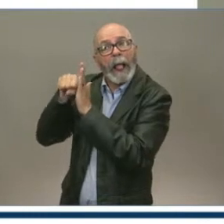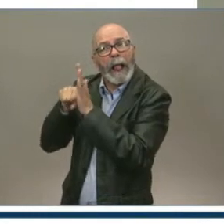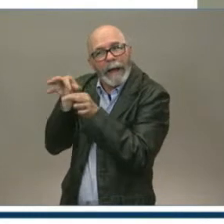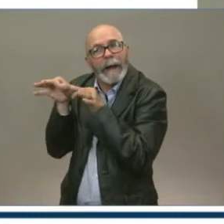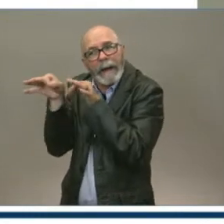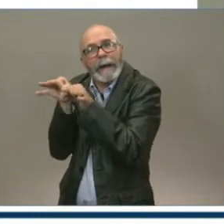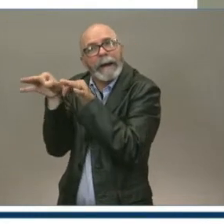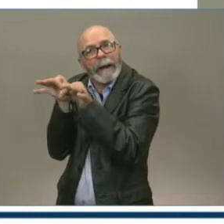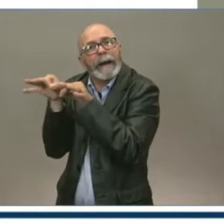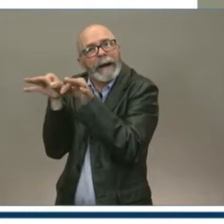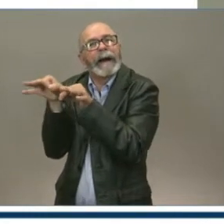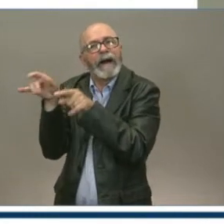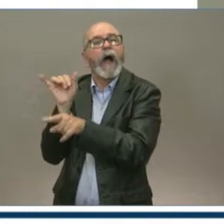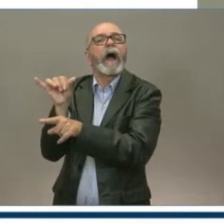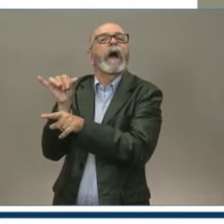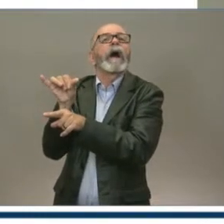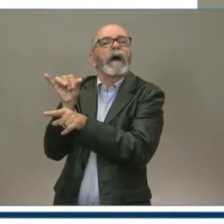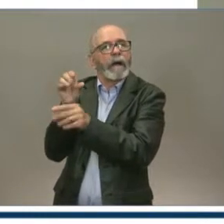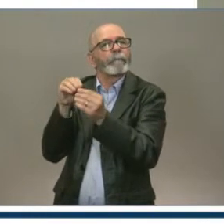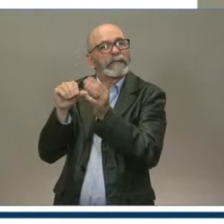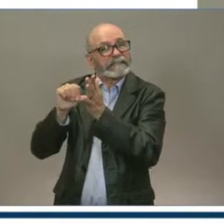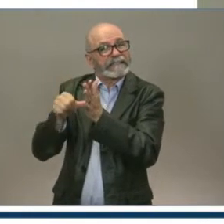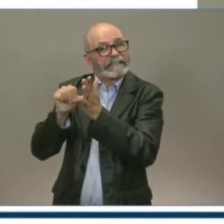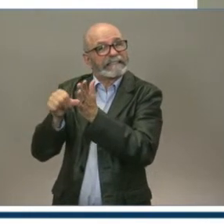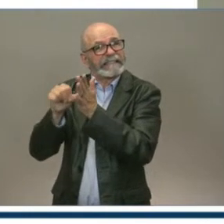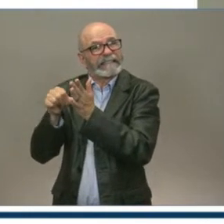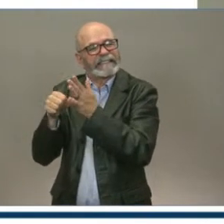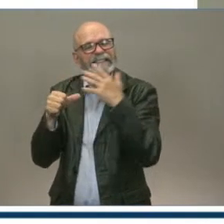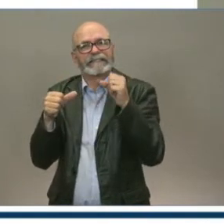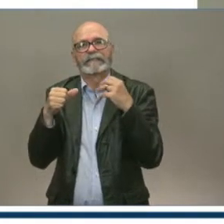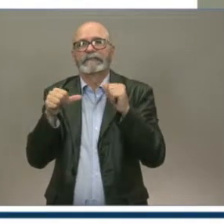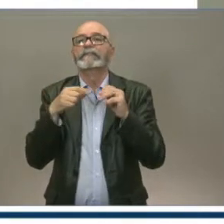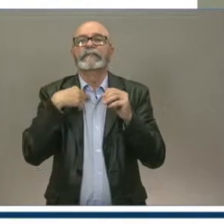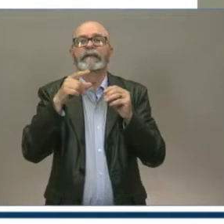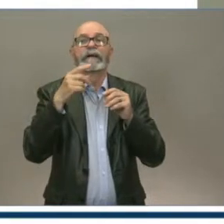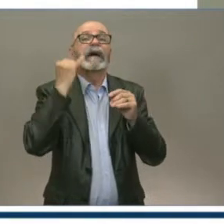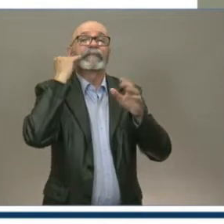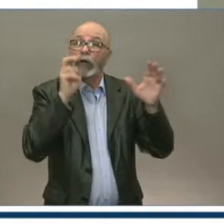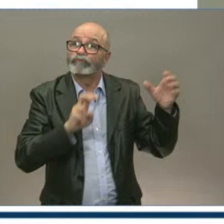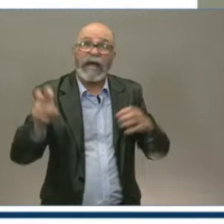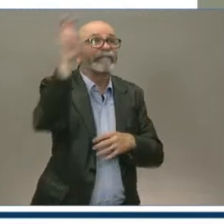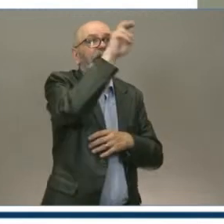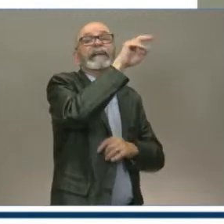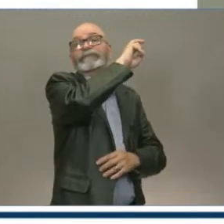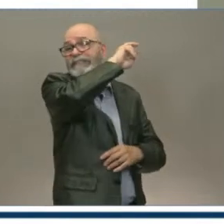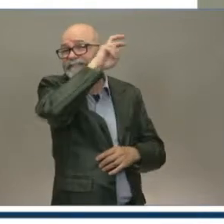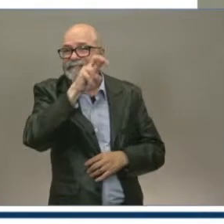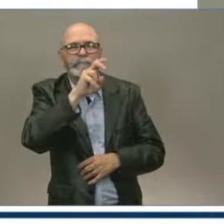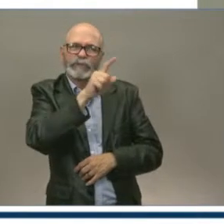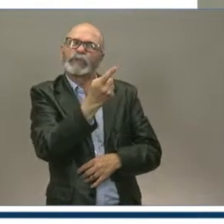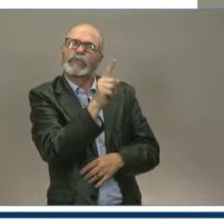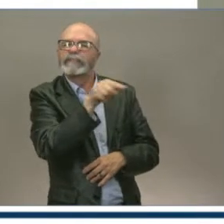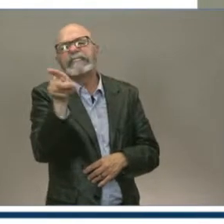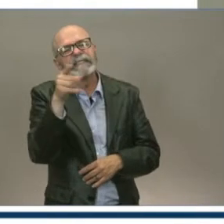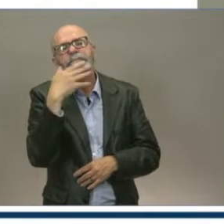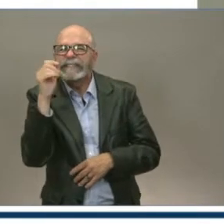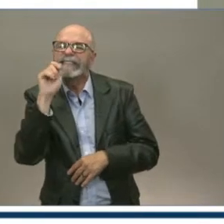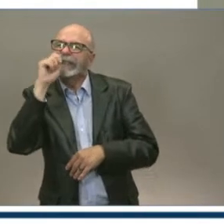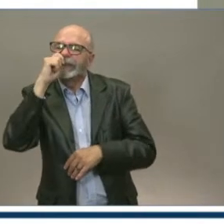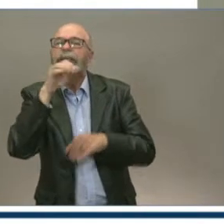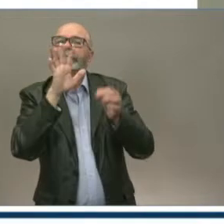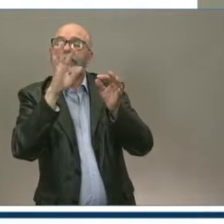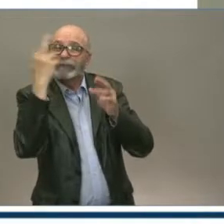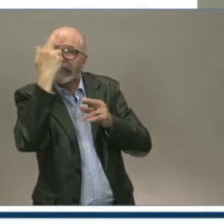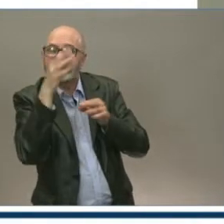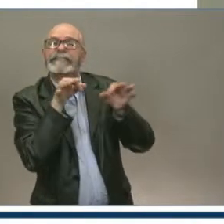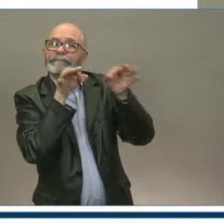just emphasizing the need for the travelers and helping them understand the rationale. We've made it clear in the public health order that, because we were